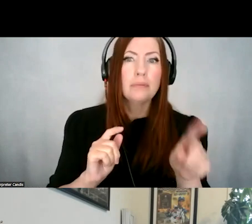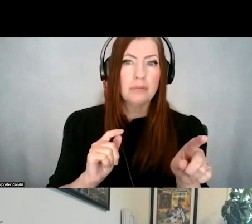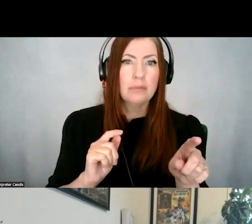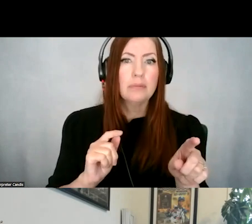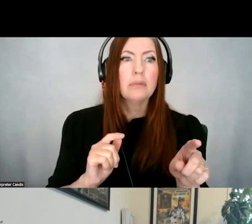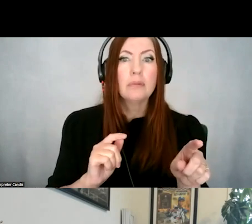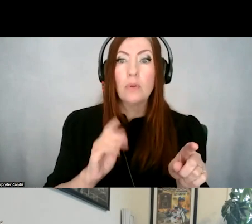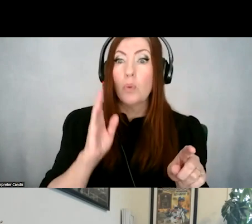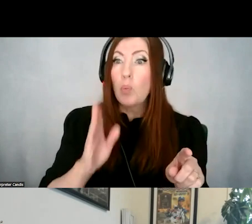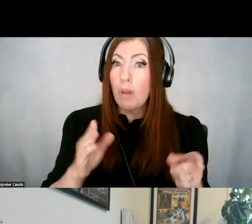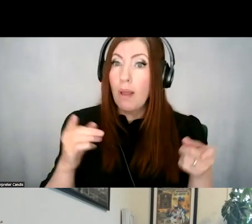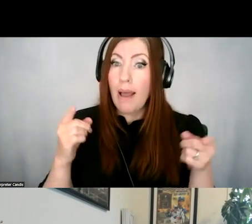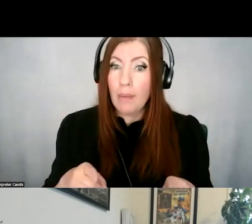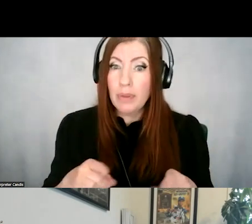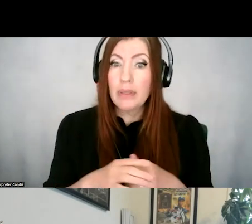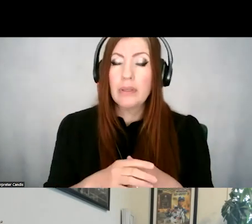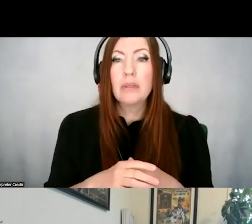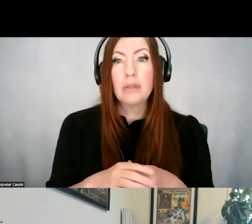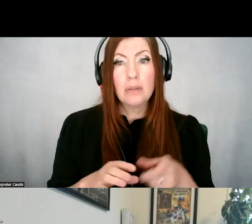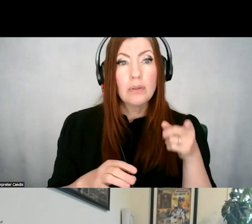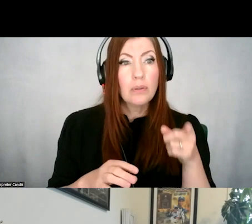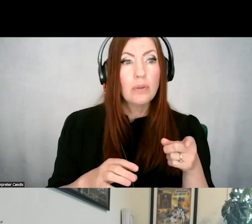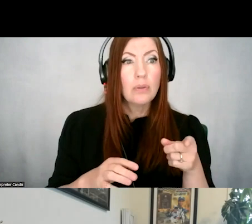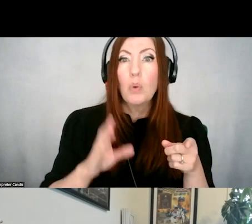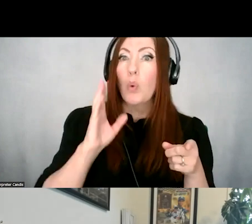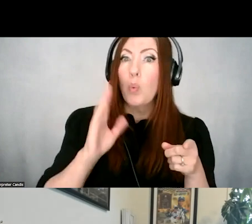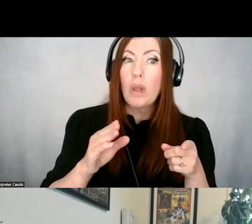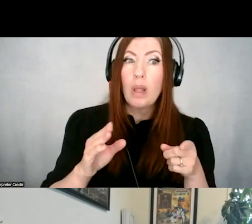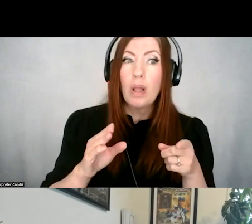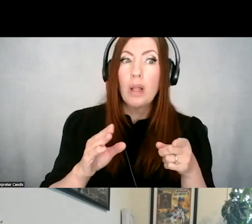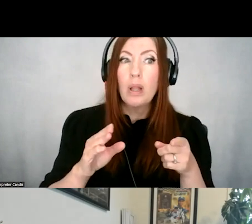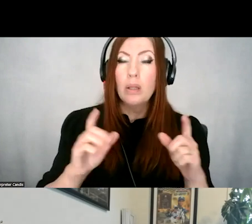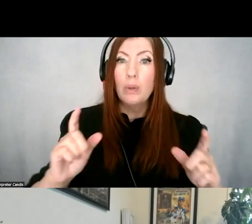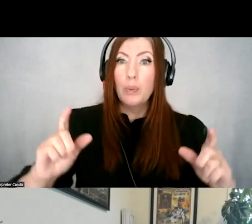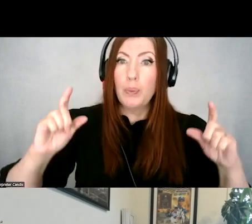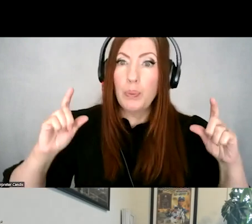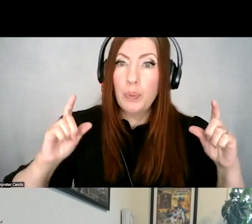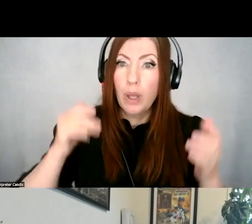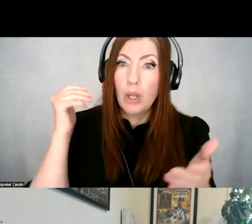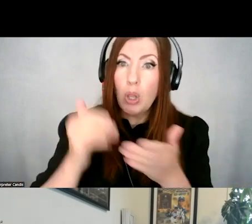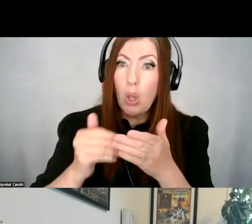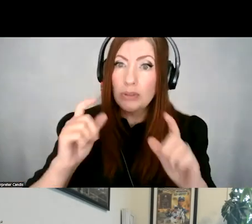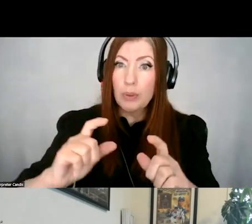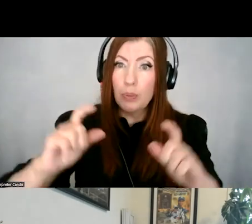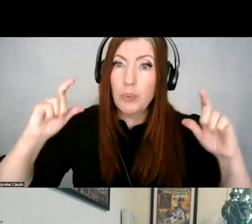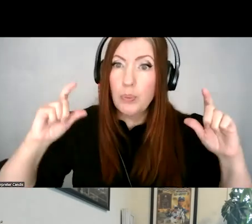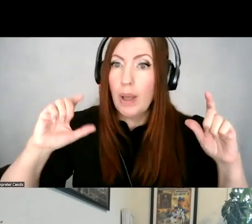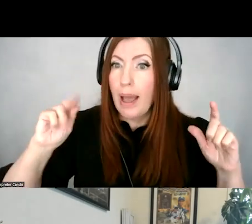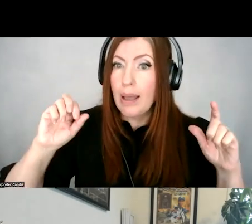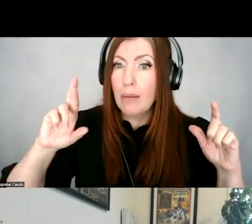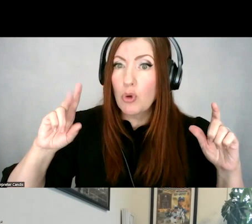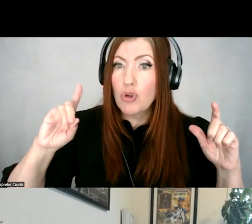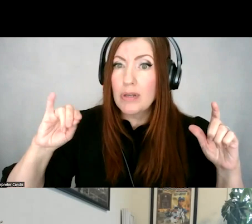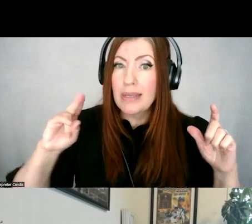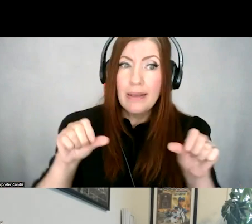what will happen is it'll zoom closer to that Aberdeen area